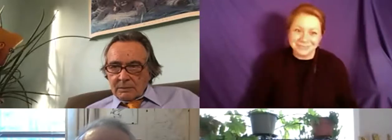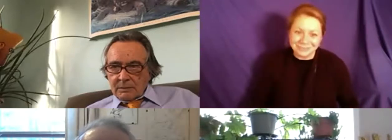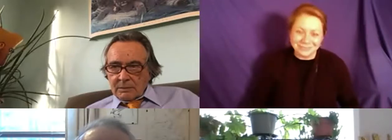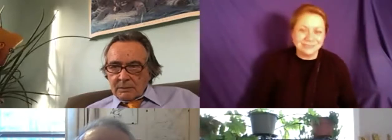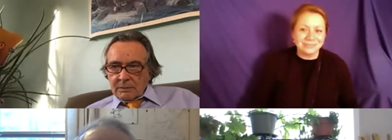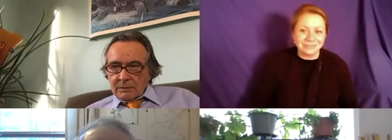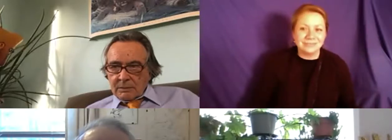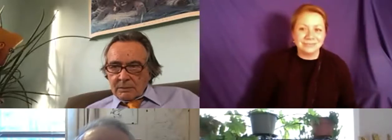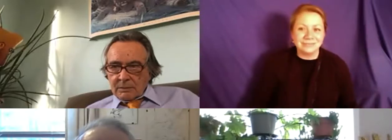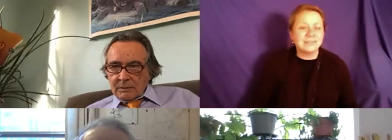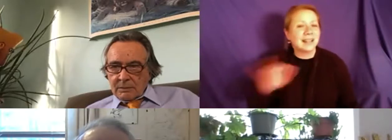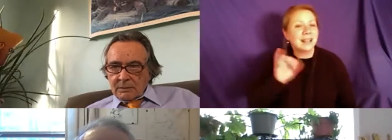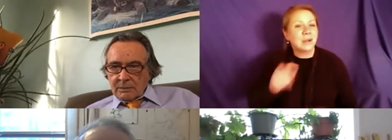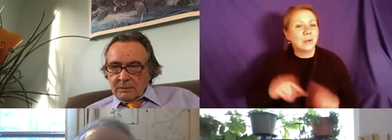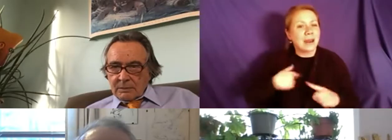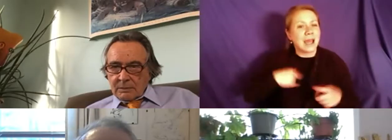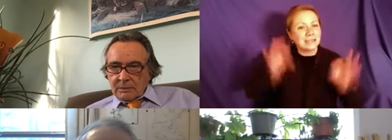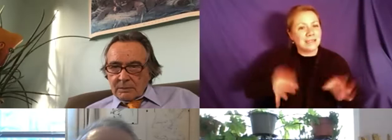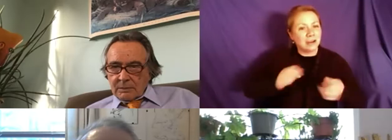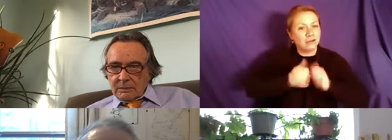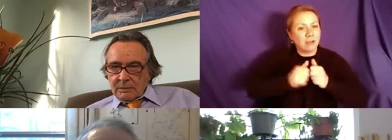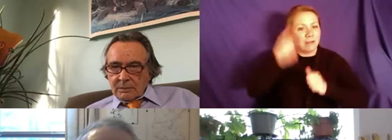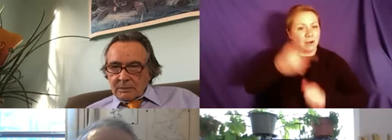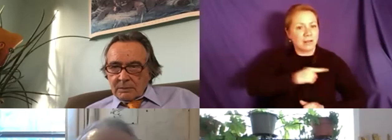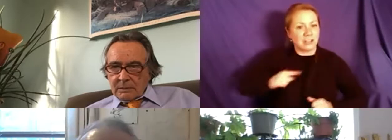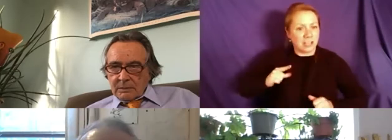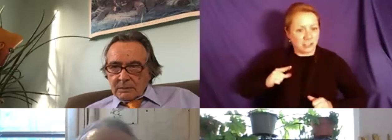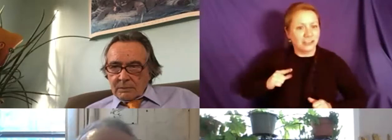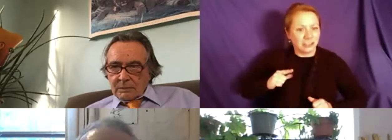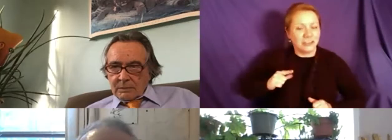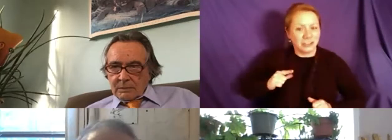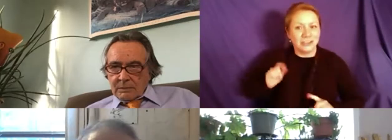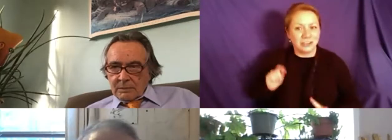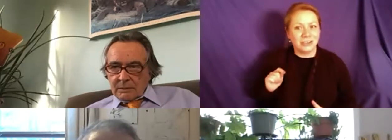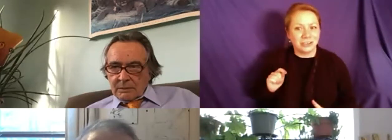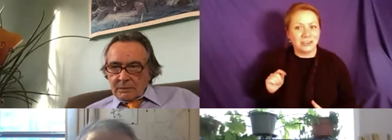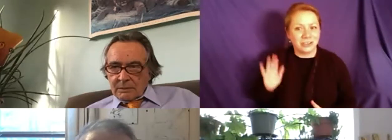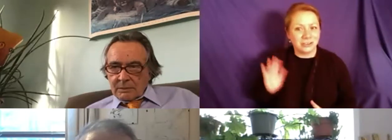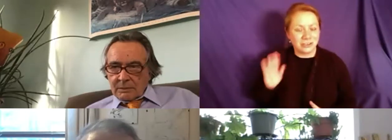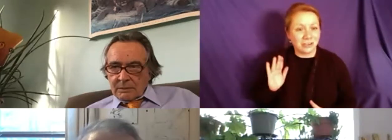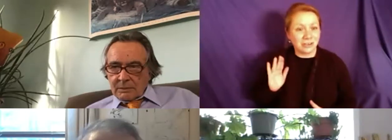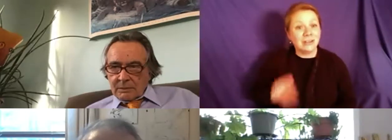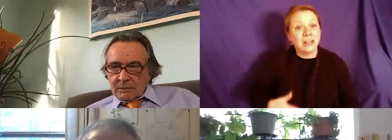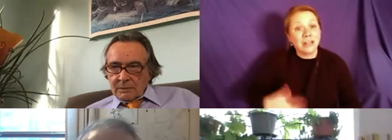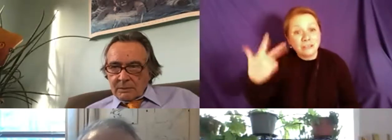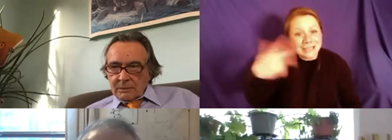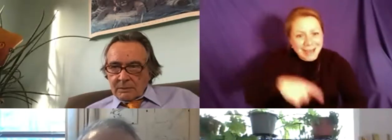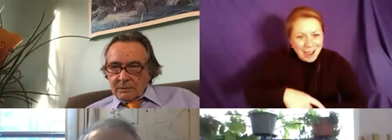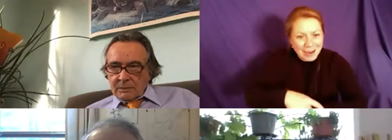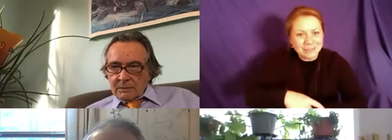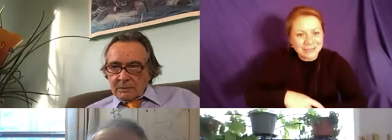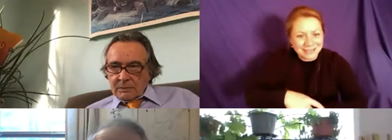It was just like when I decided to run for the legislature, it took three times, you